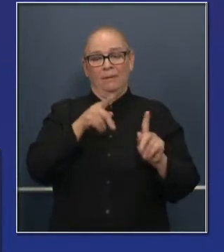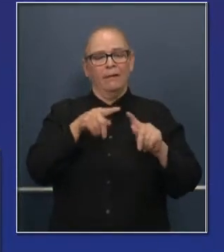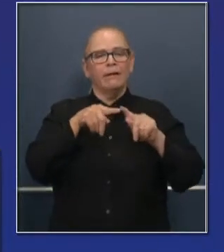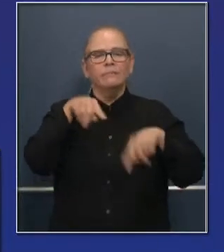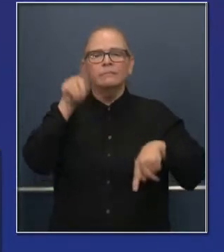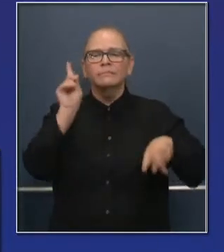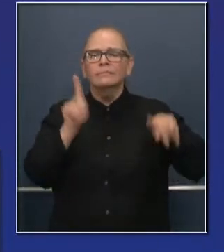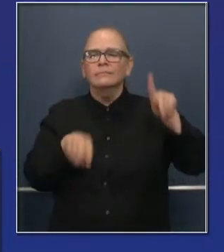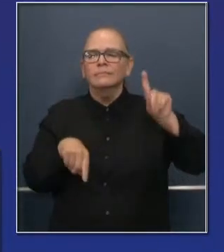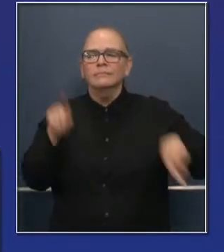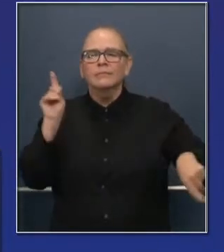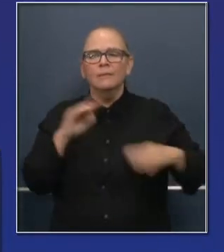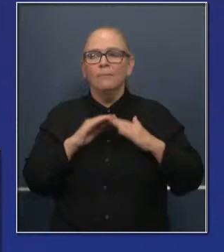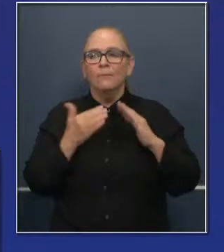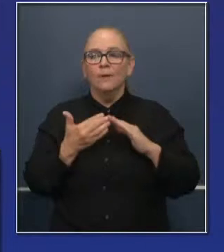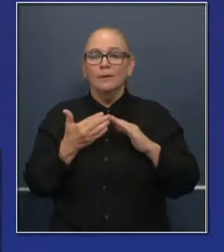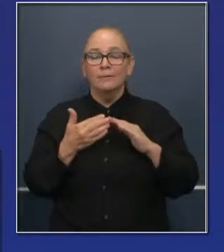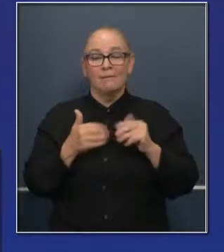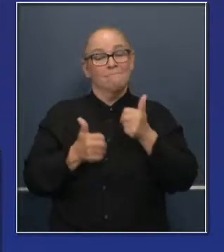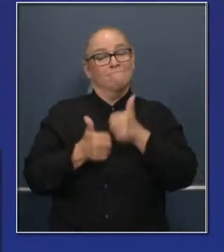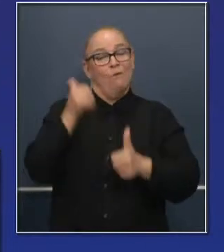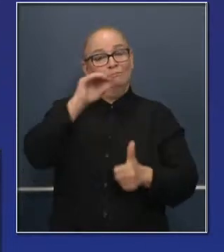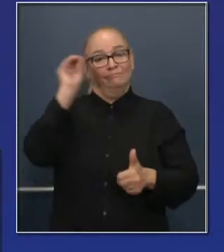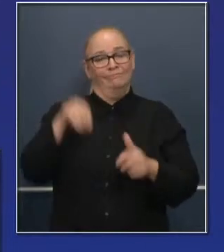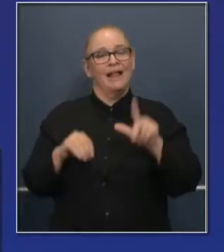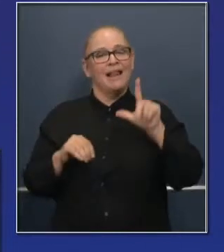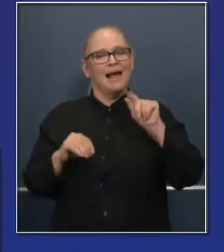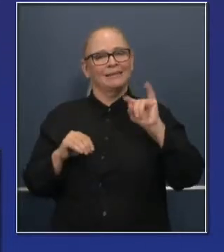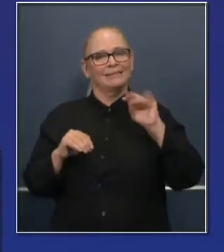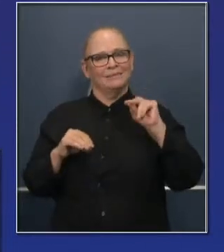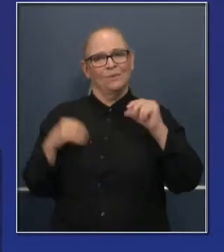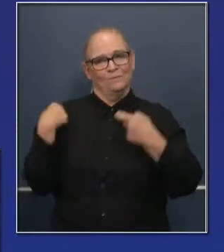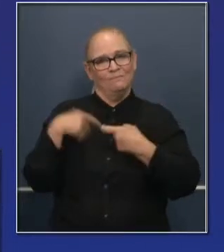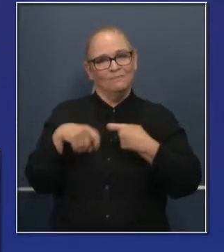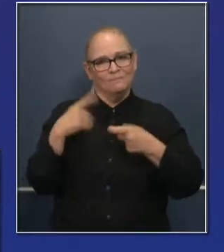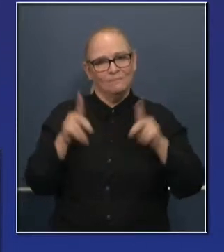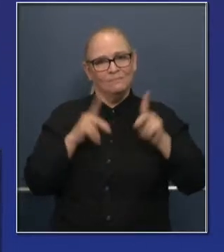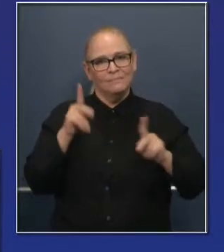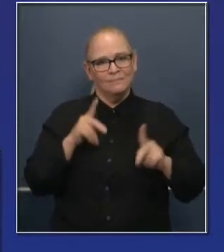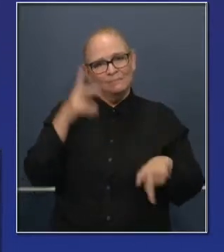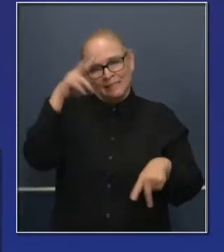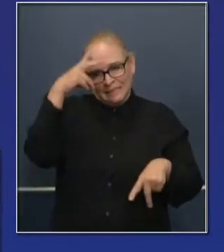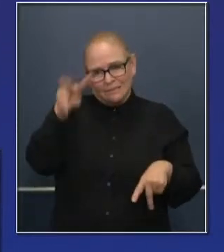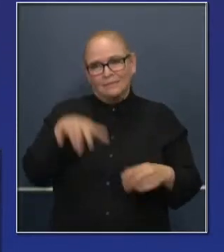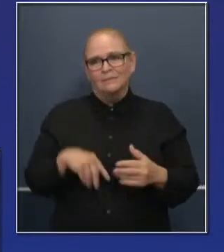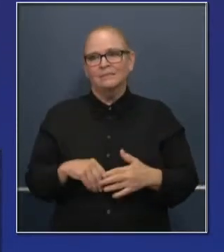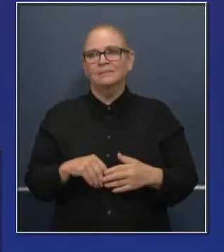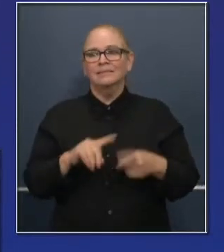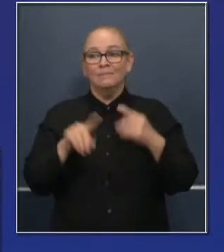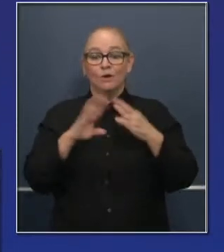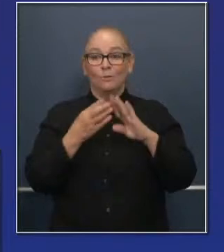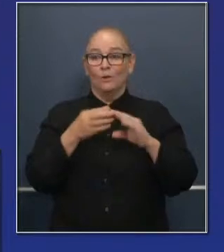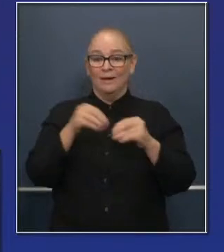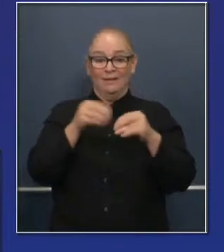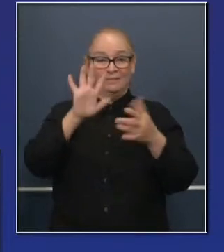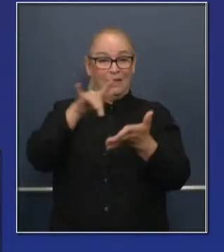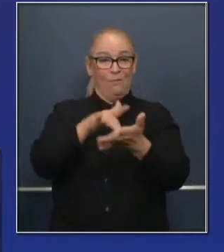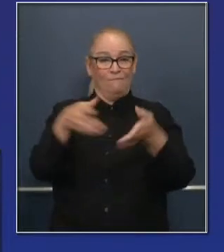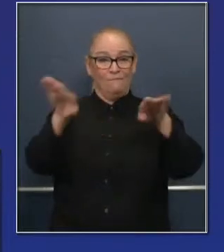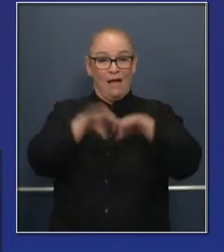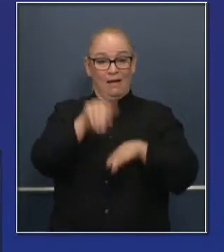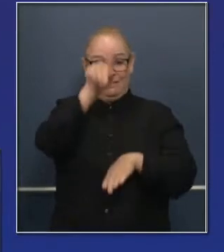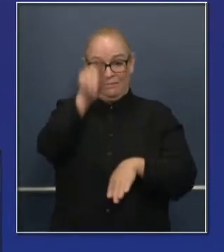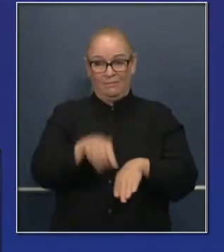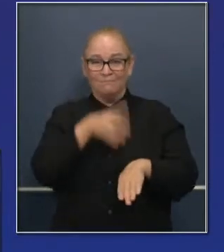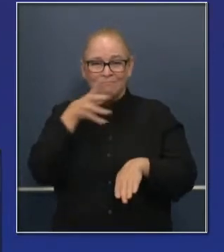the Latino community, disproportionately impacting the community in the Central Valley. And so when we talk about the Central Valley, I